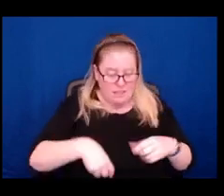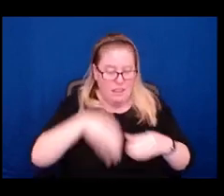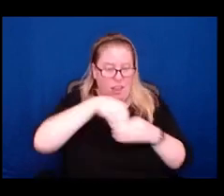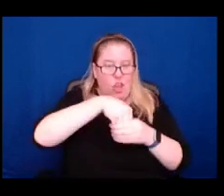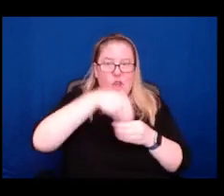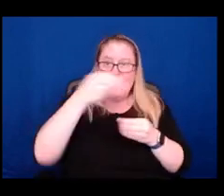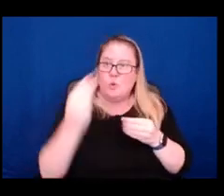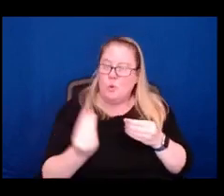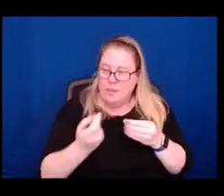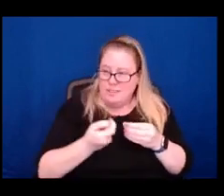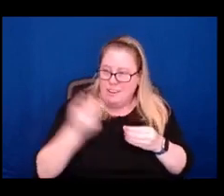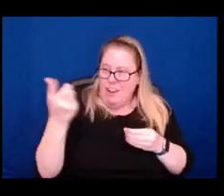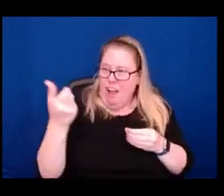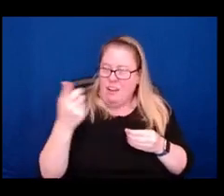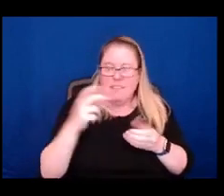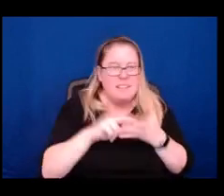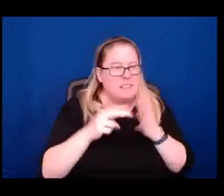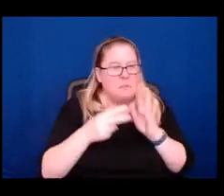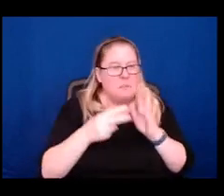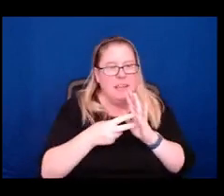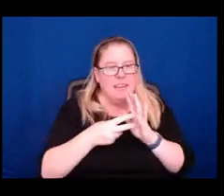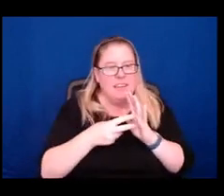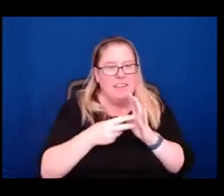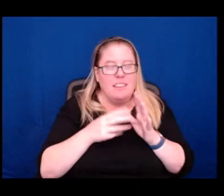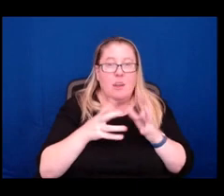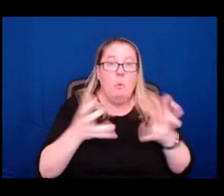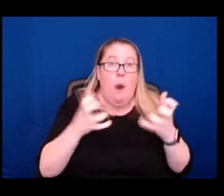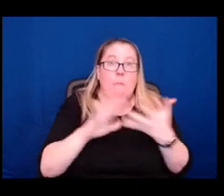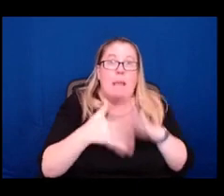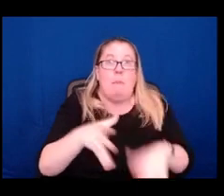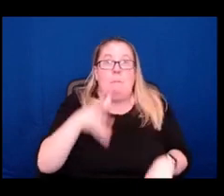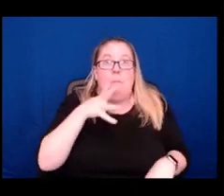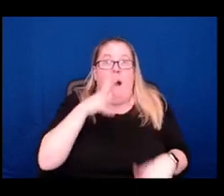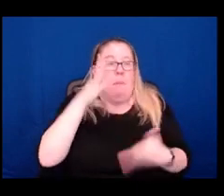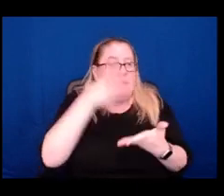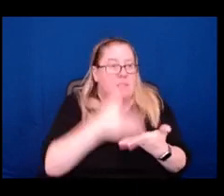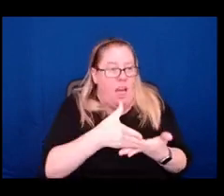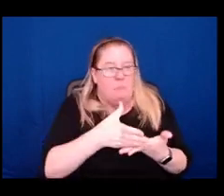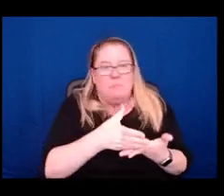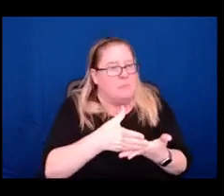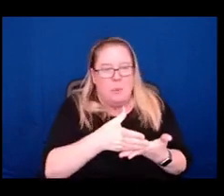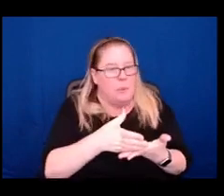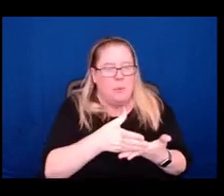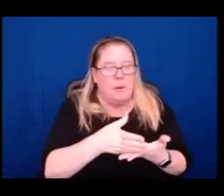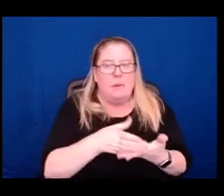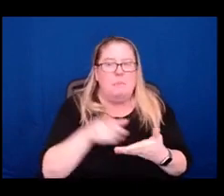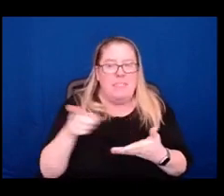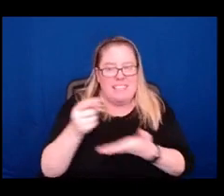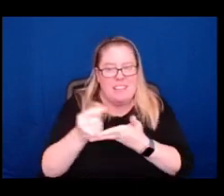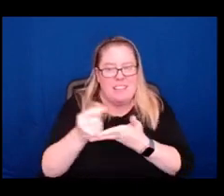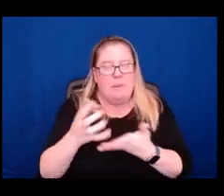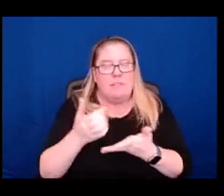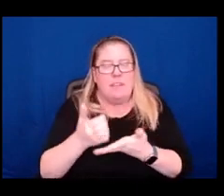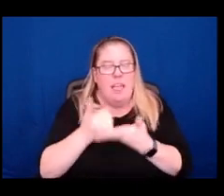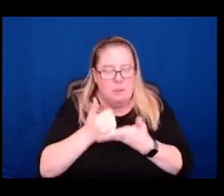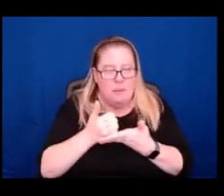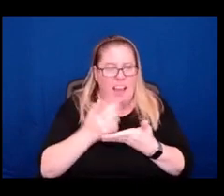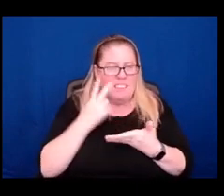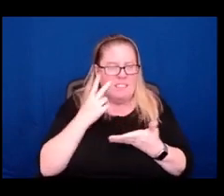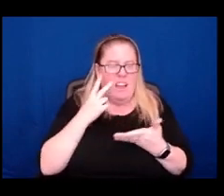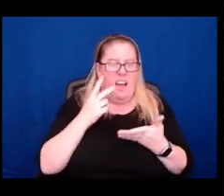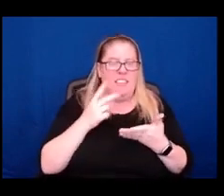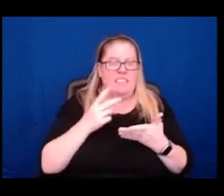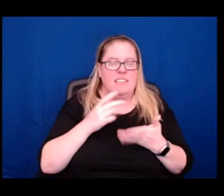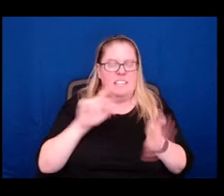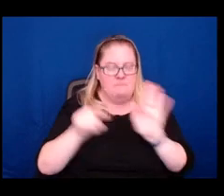your uterus doesn't mean you get rid of that desire, to your point. And she's been great in walking me through it, but I just saw a lot of